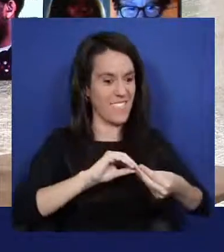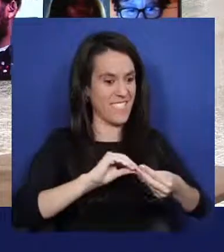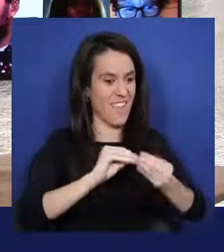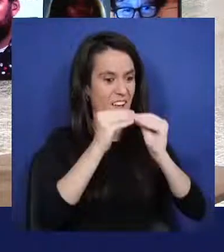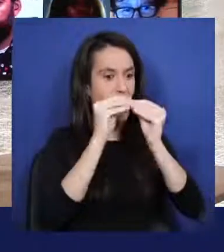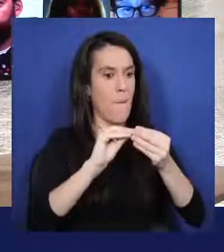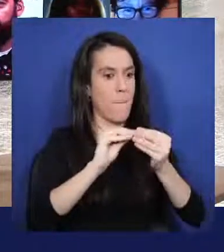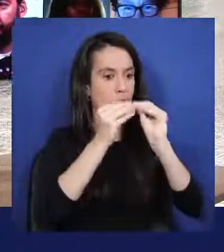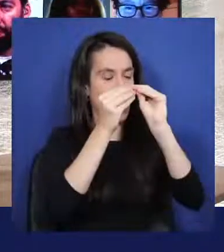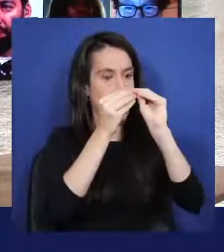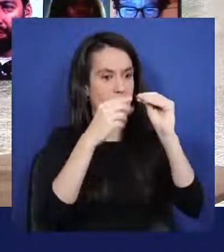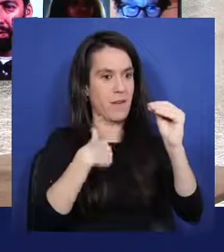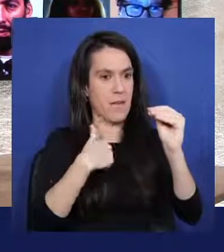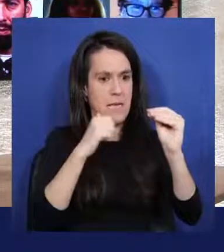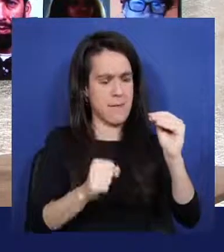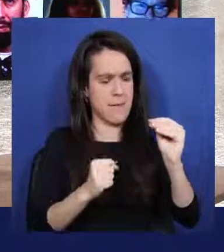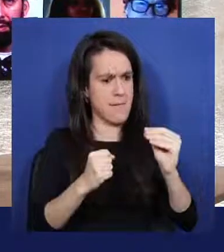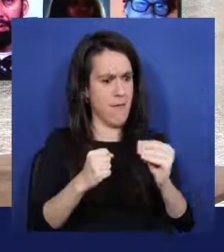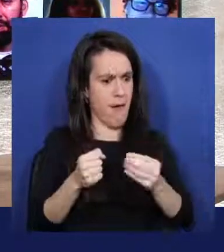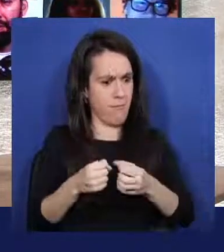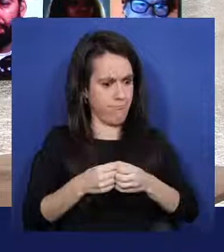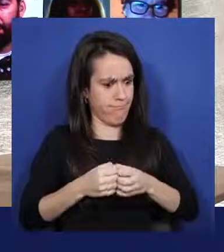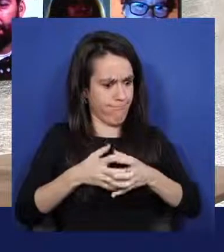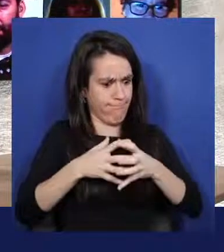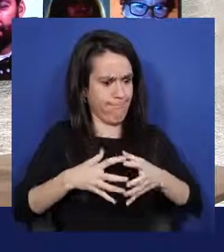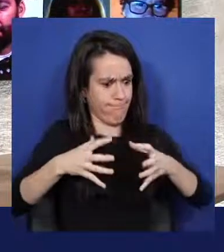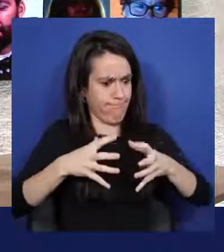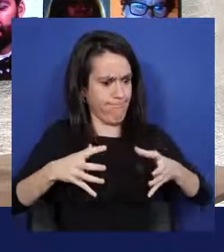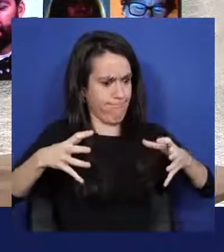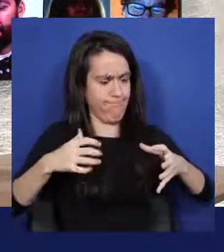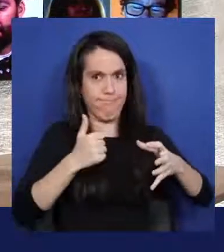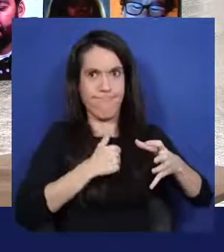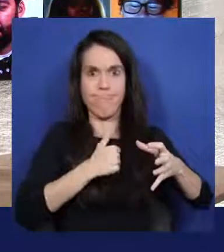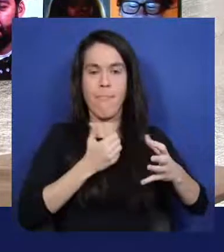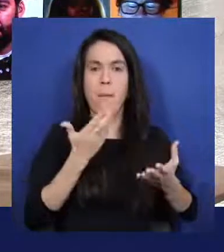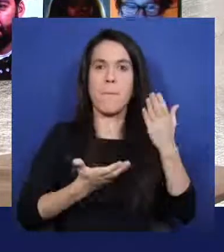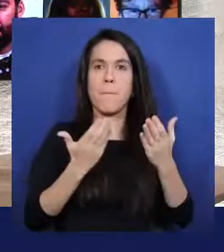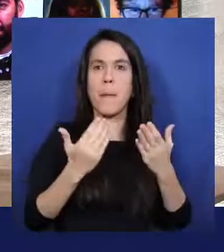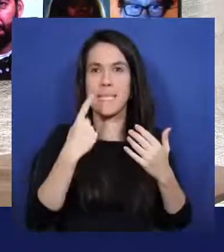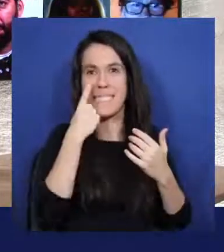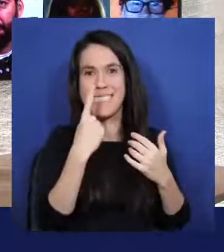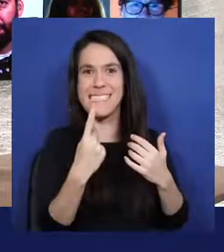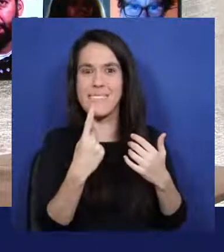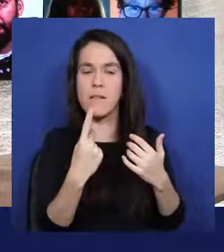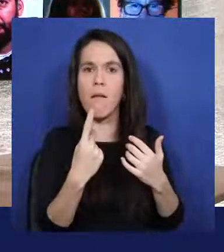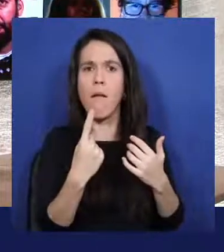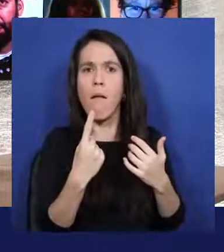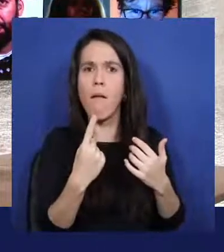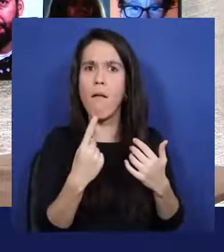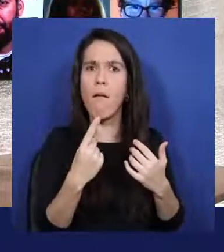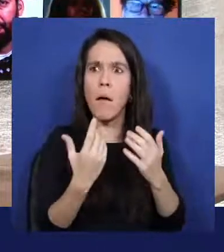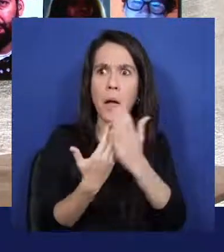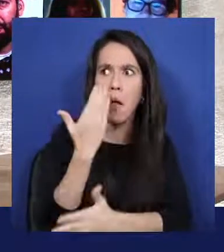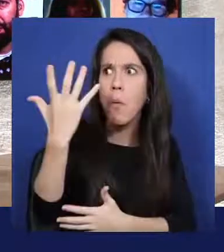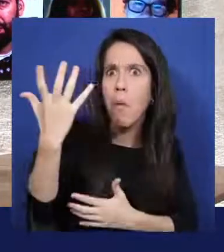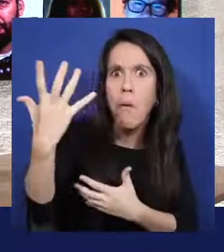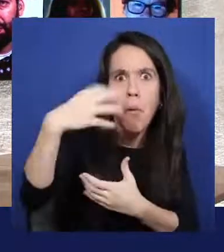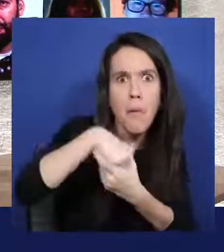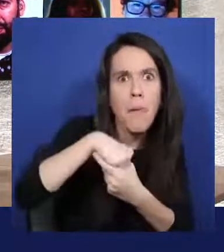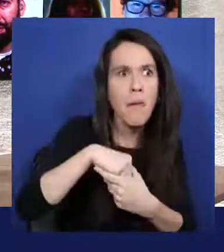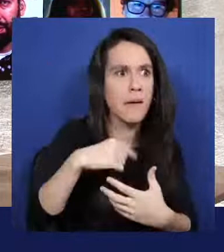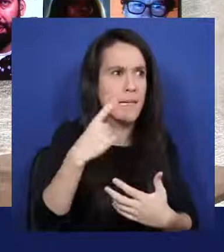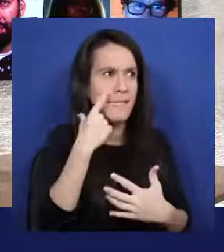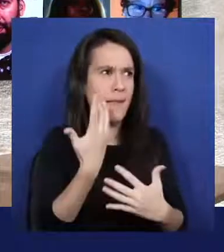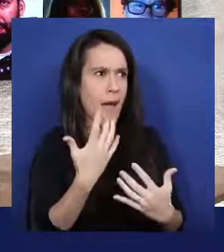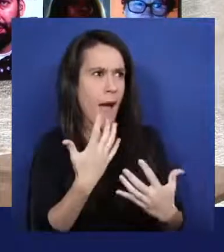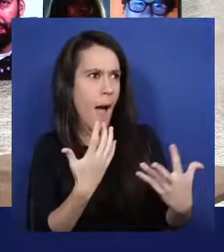grow yourself. So you can also start with using out-of-the-box stuff and then going to custom, going to writing